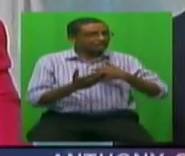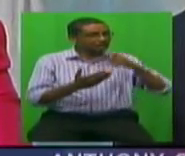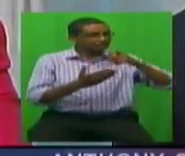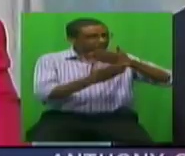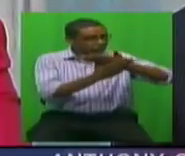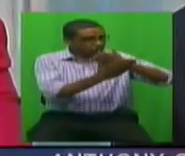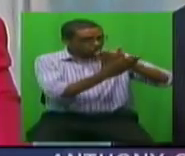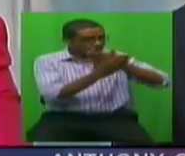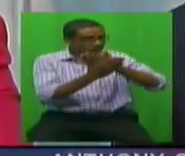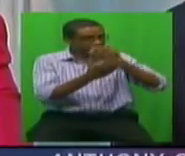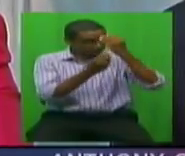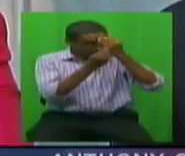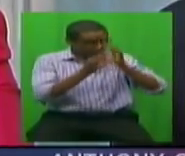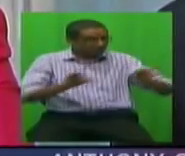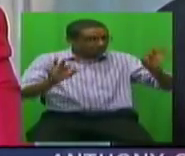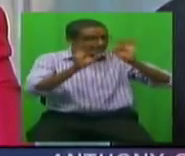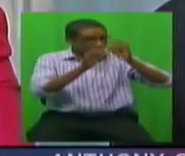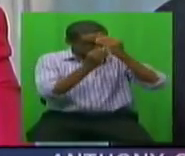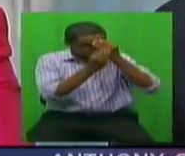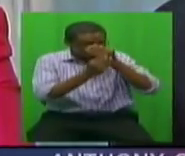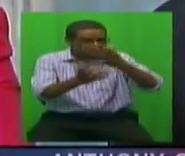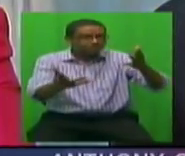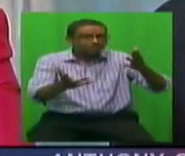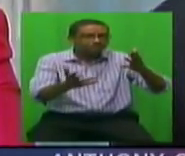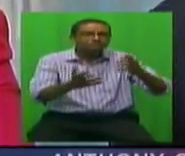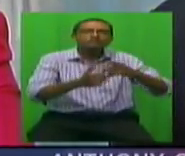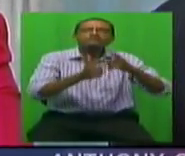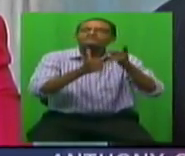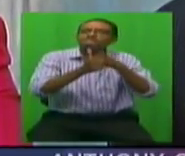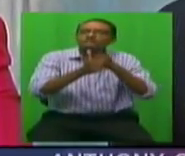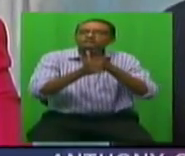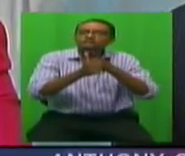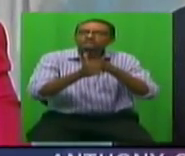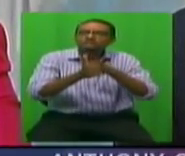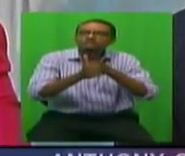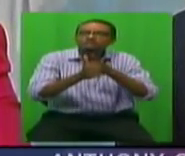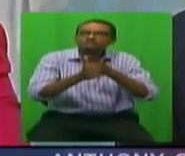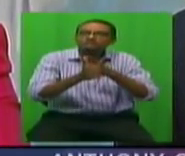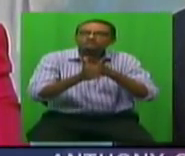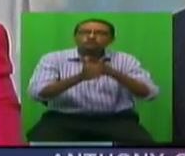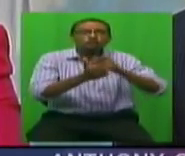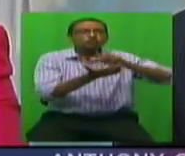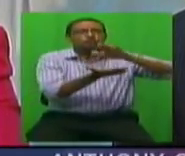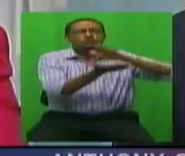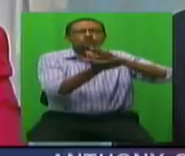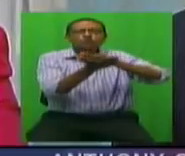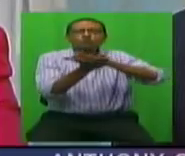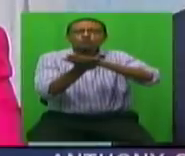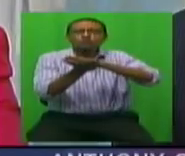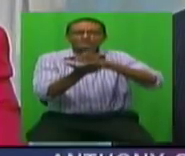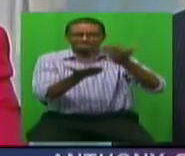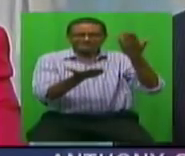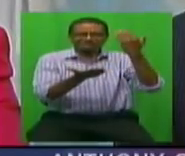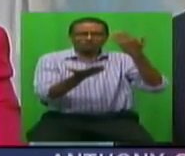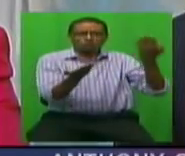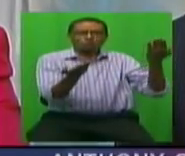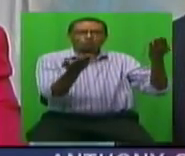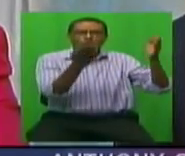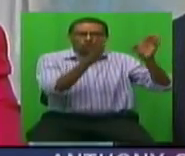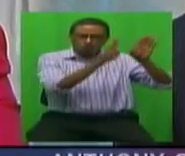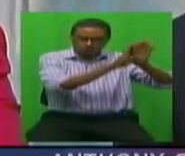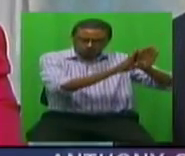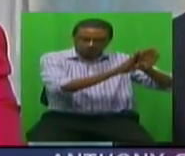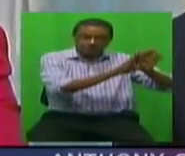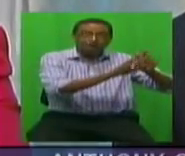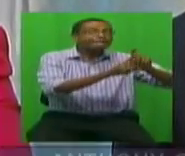information. First of all, let me deal with schools that were formerly closed but have